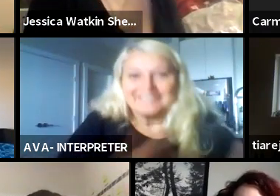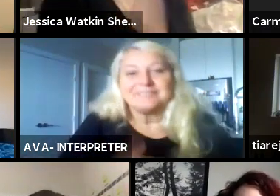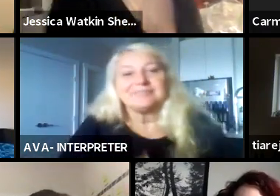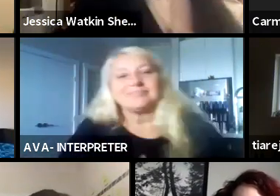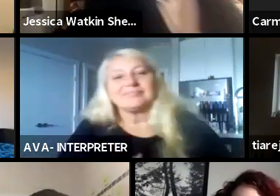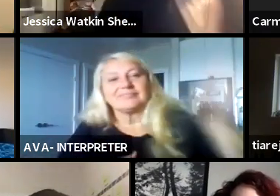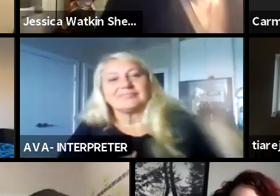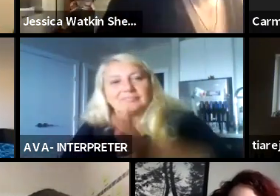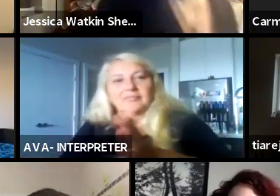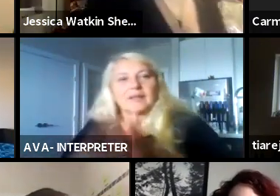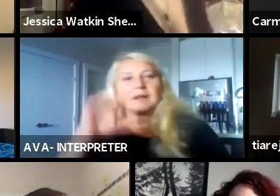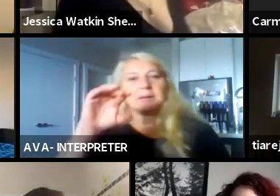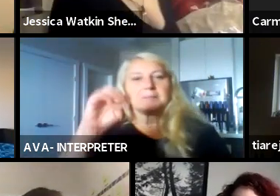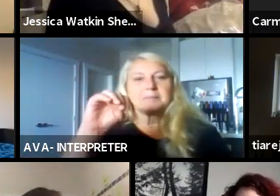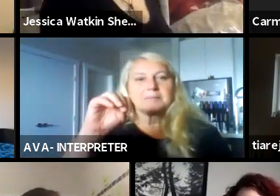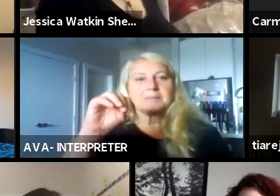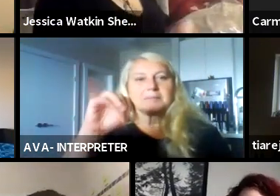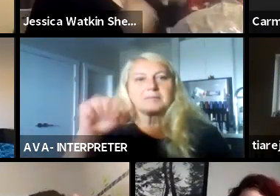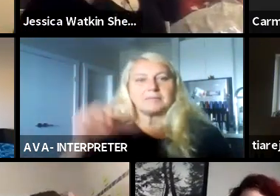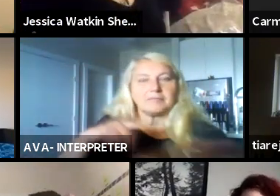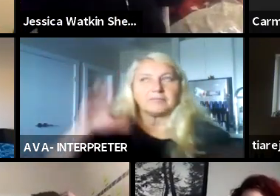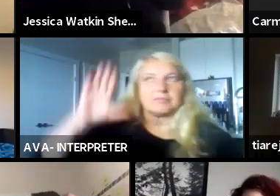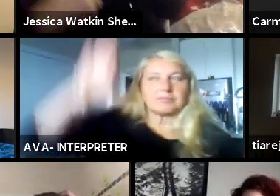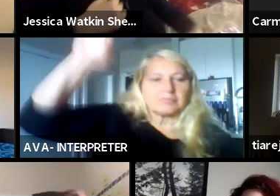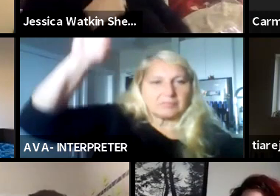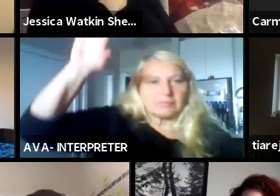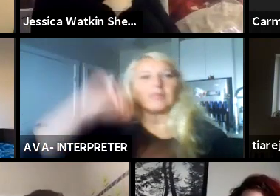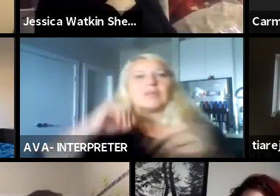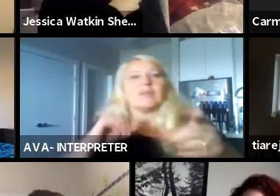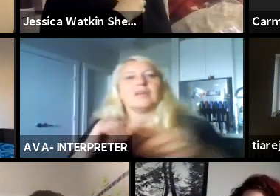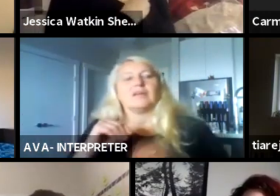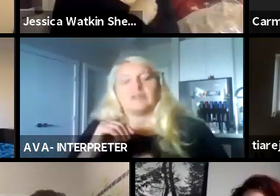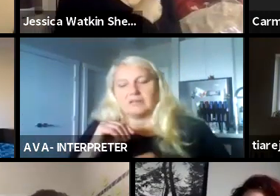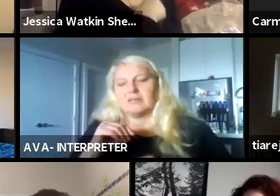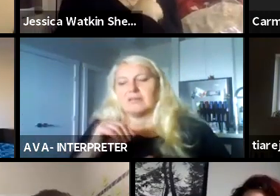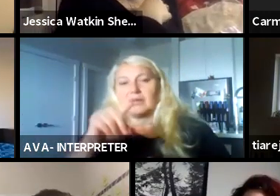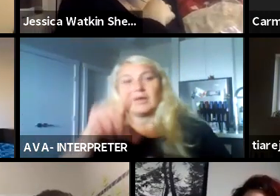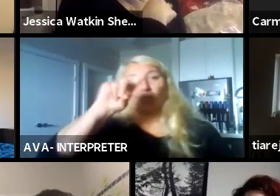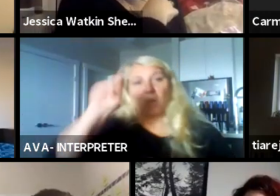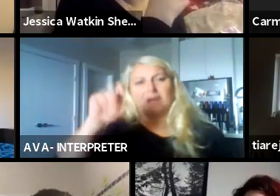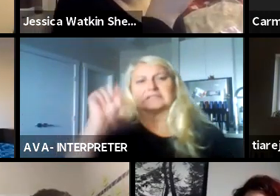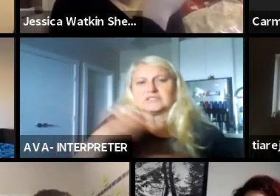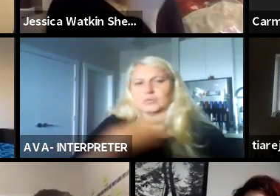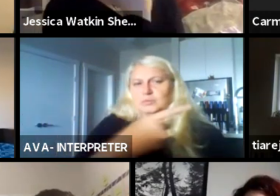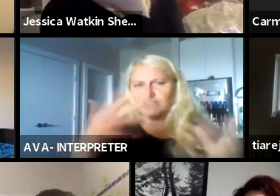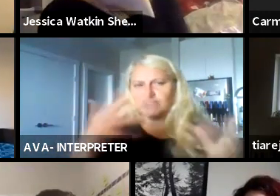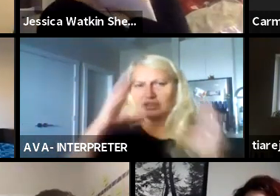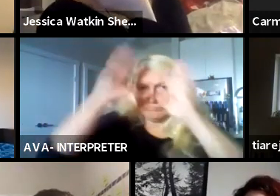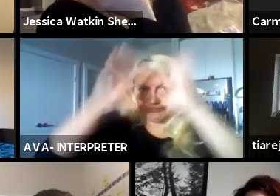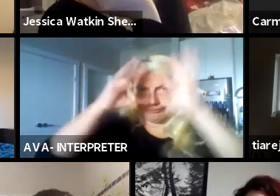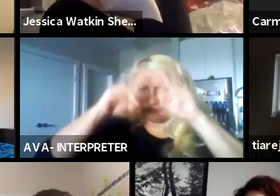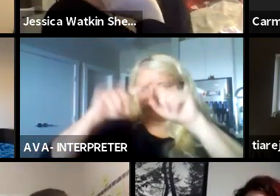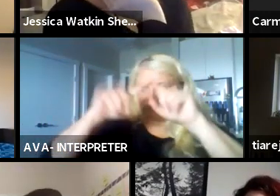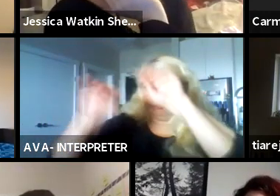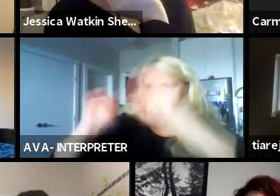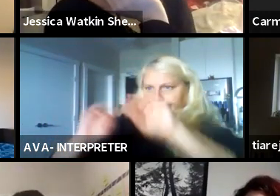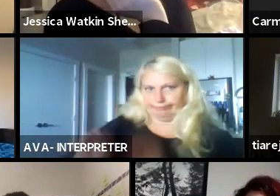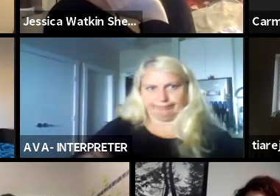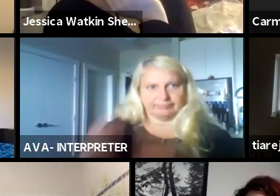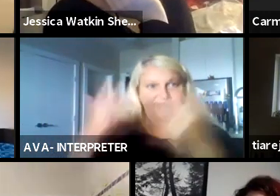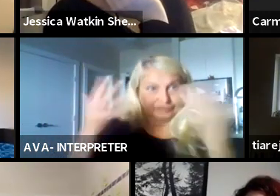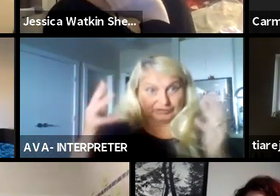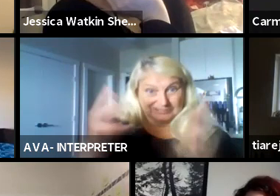have architected a list of questions, but the importance is how are